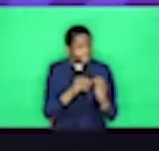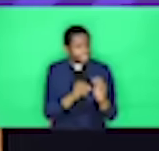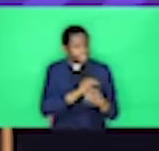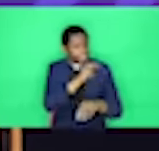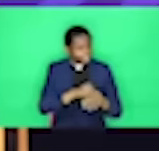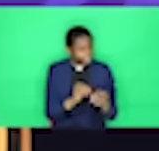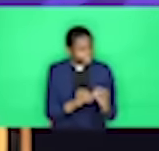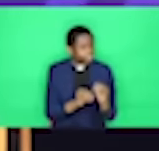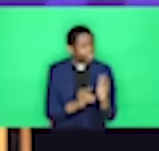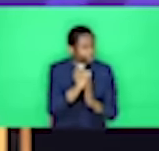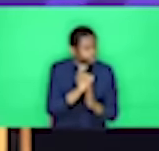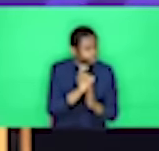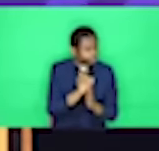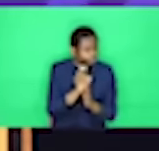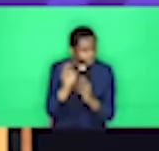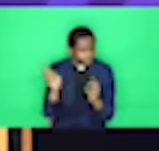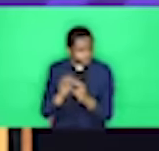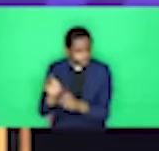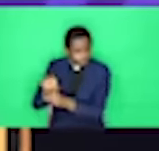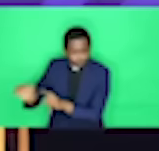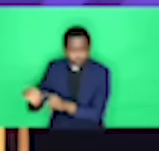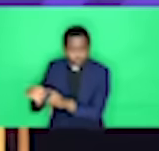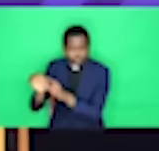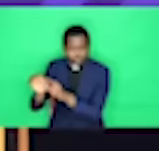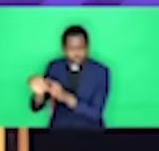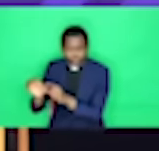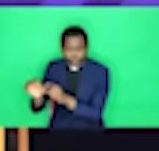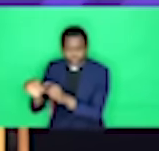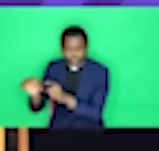a compulsory course in the university.